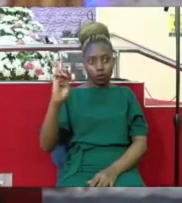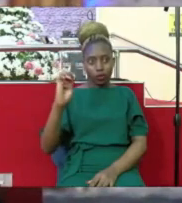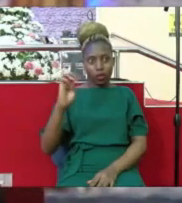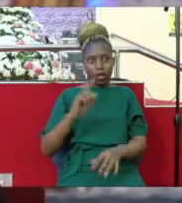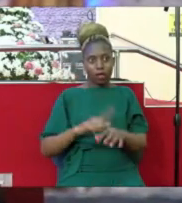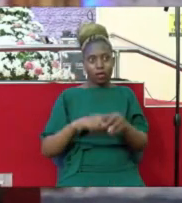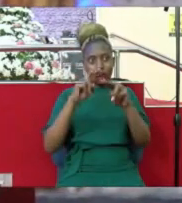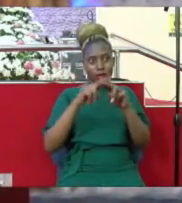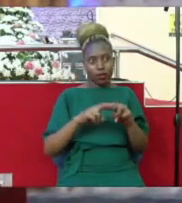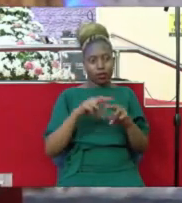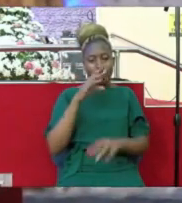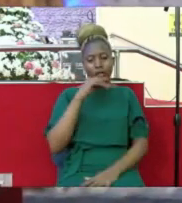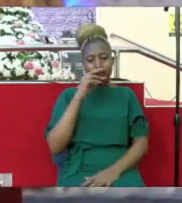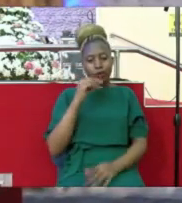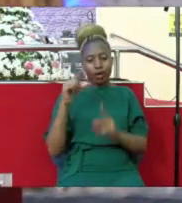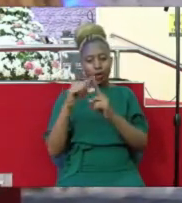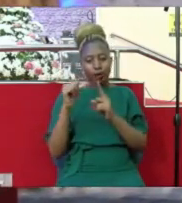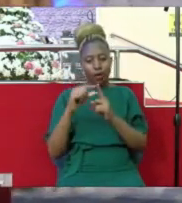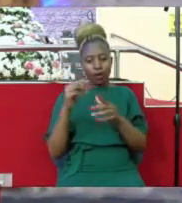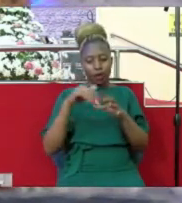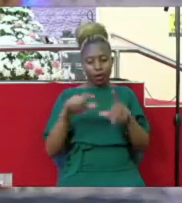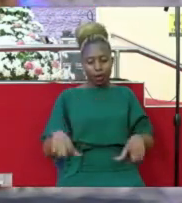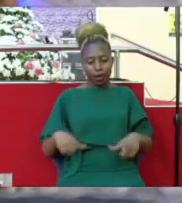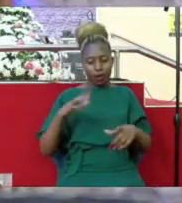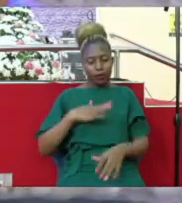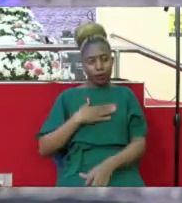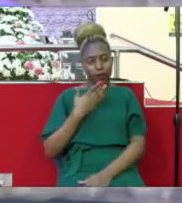he spoke a word over my life. And